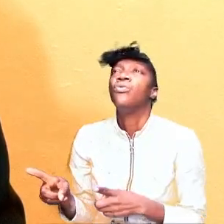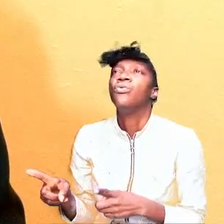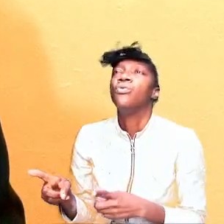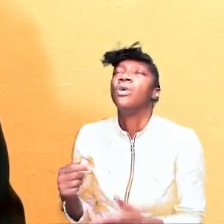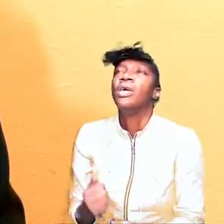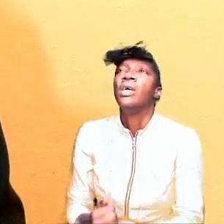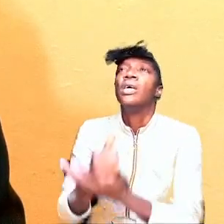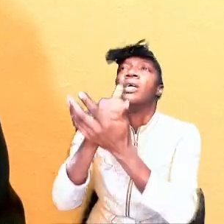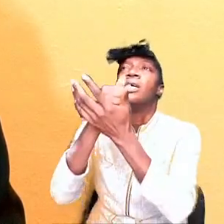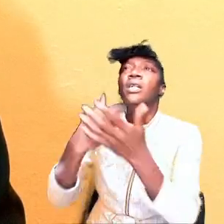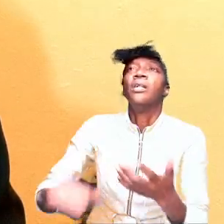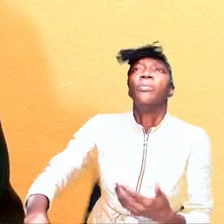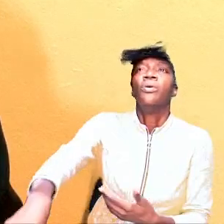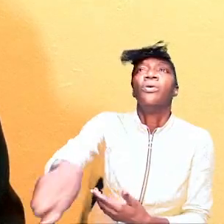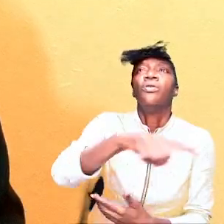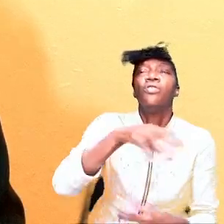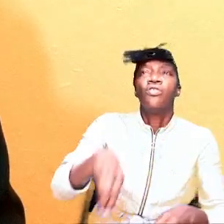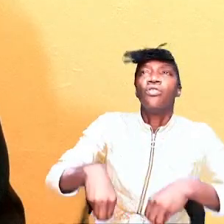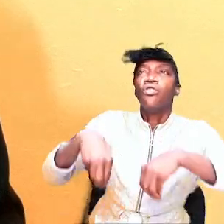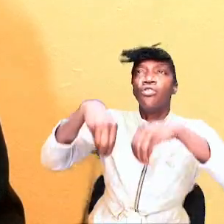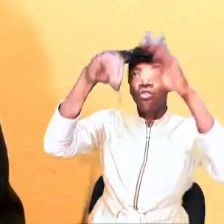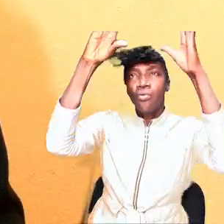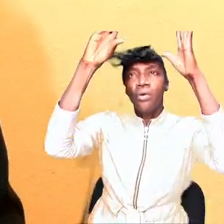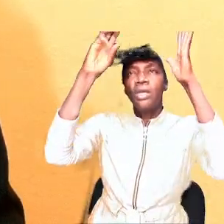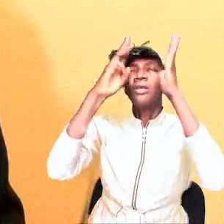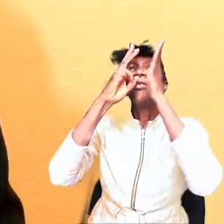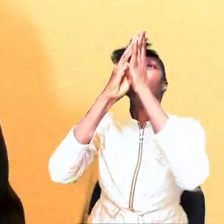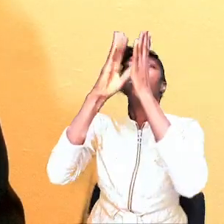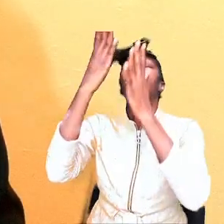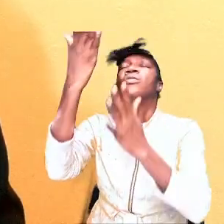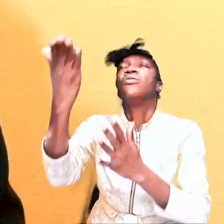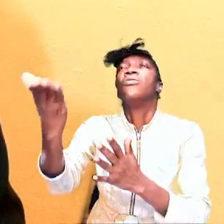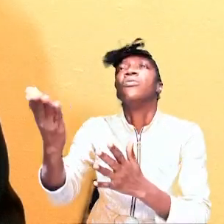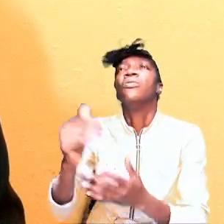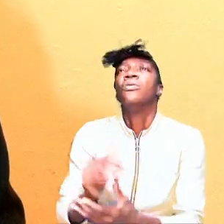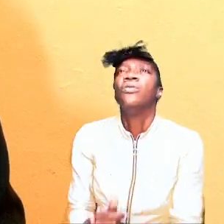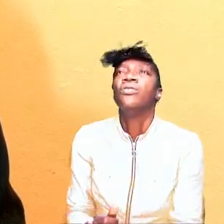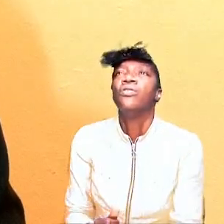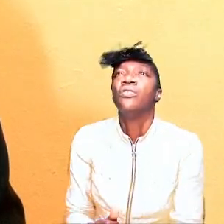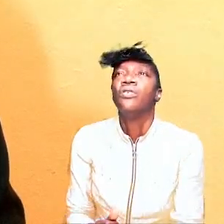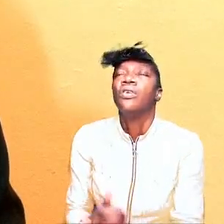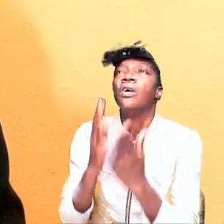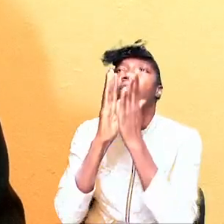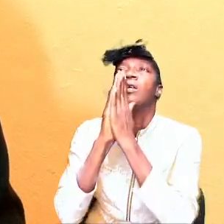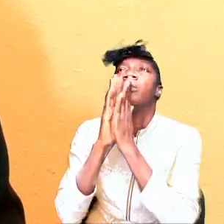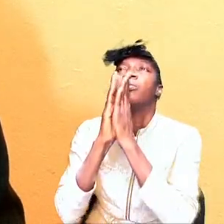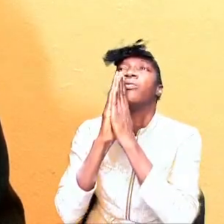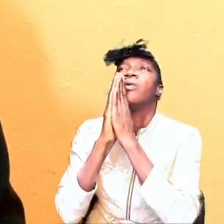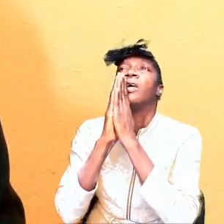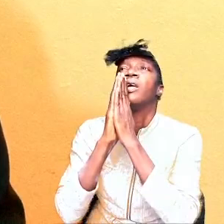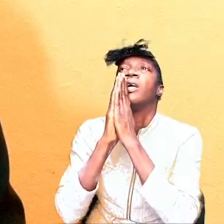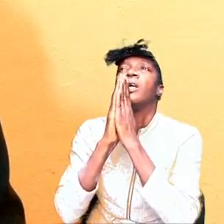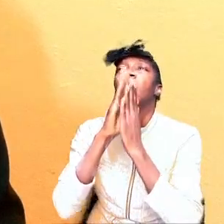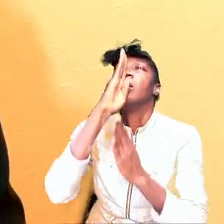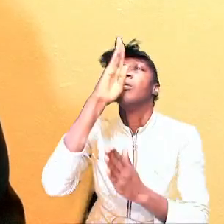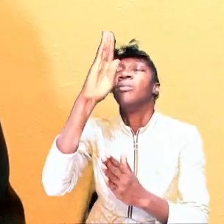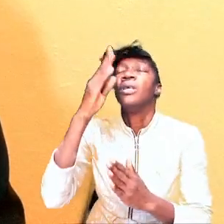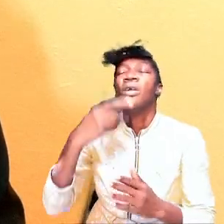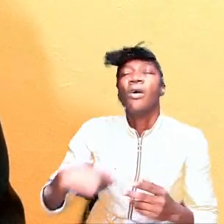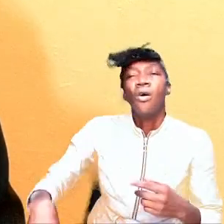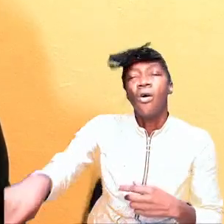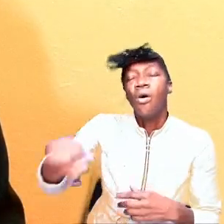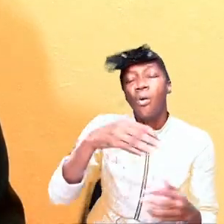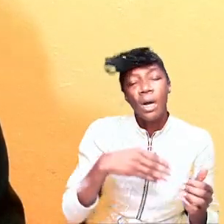Help us, mighty God, to surrender our will to yours. We pray, mighty God, that you will be our guide, that you will be